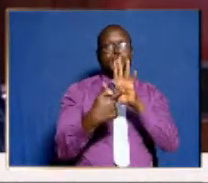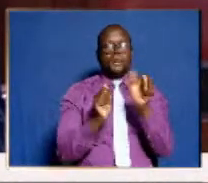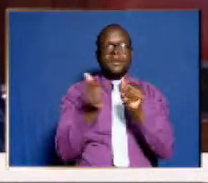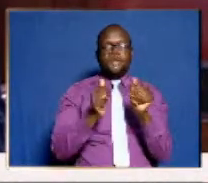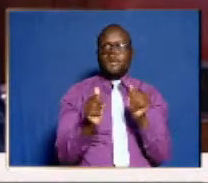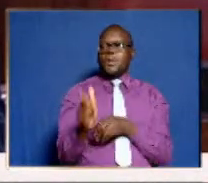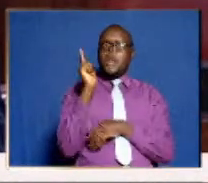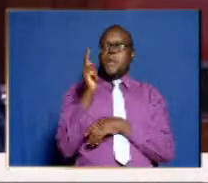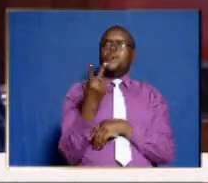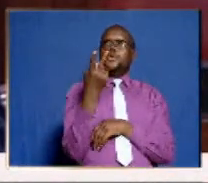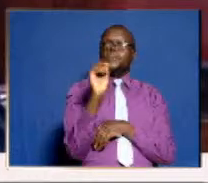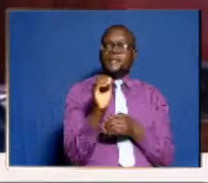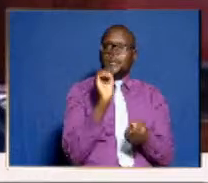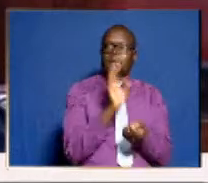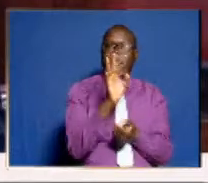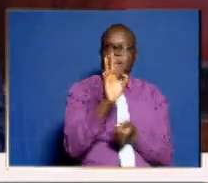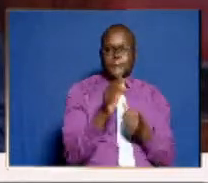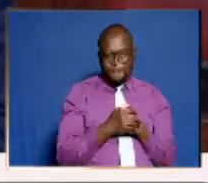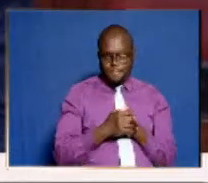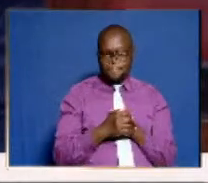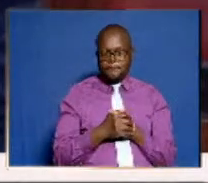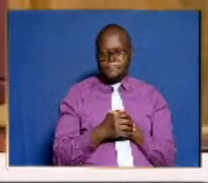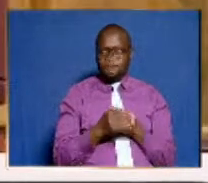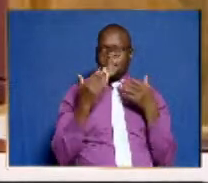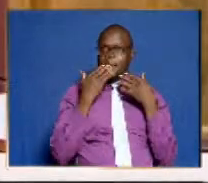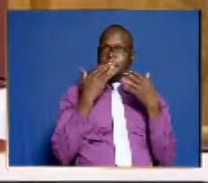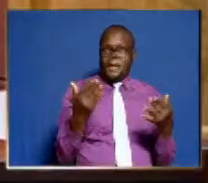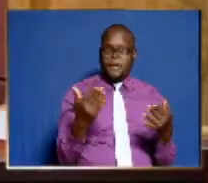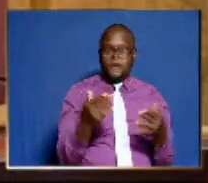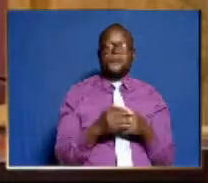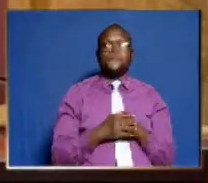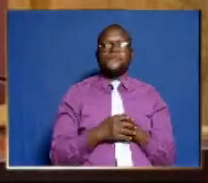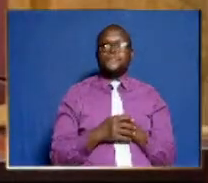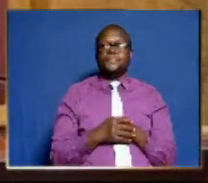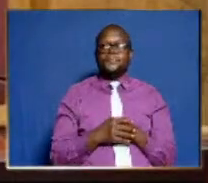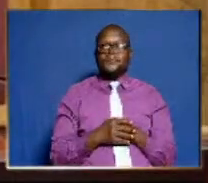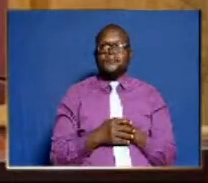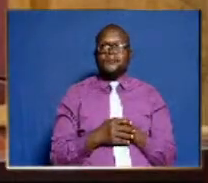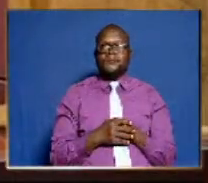Act 2013? Thank you, Honorable Speaker. Well,